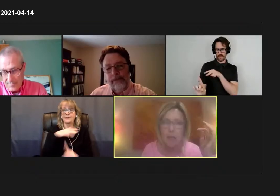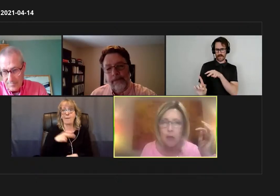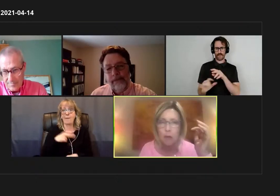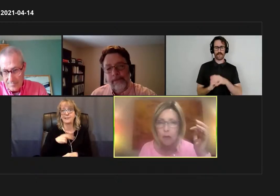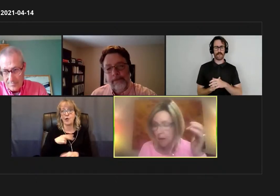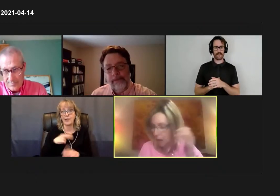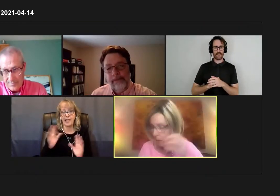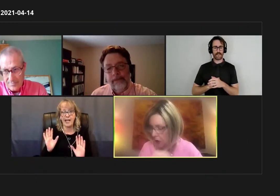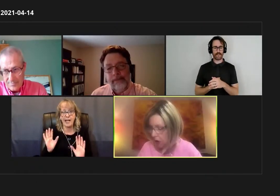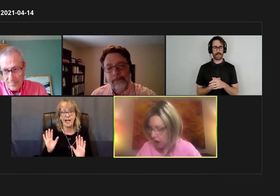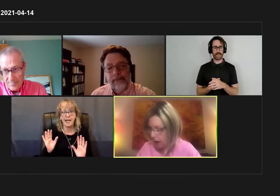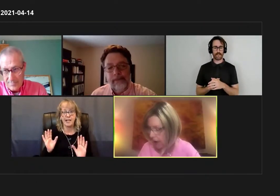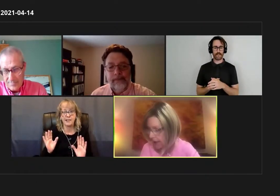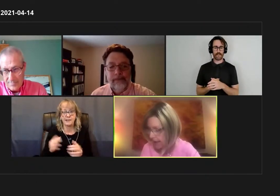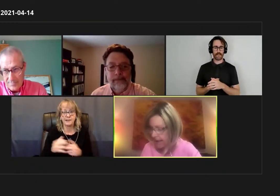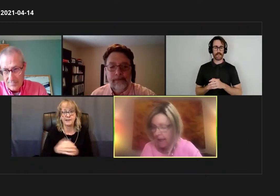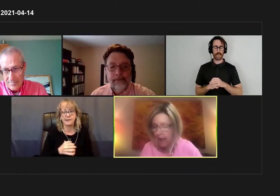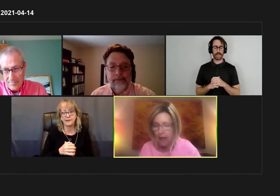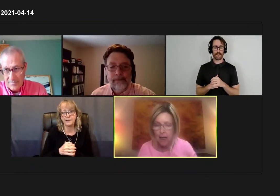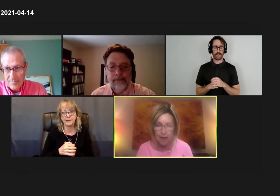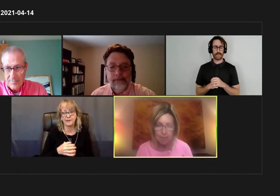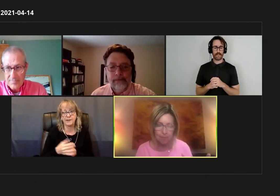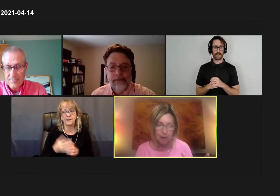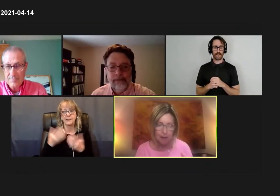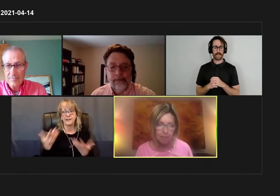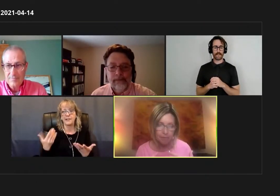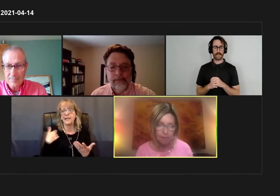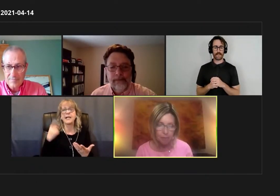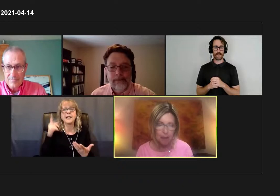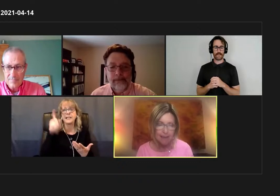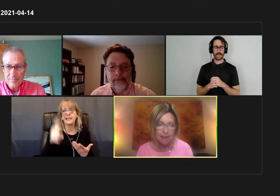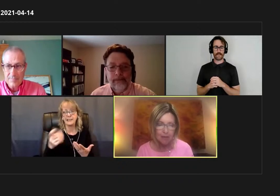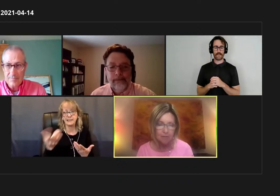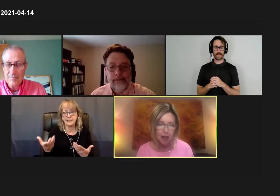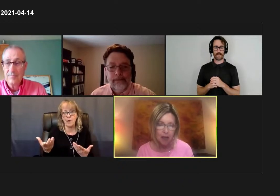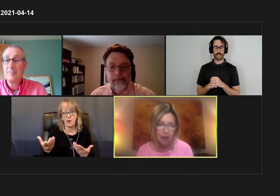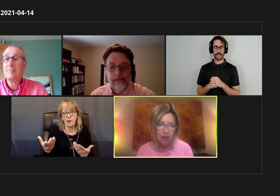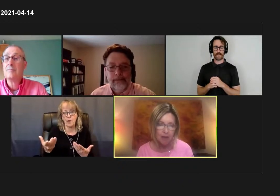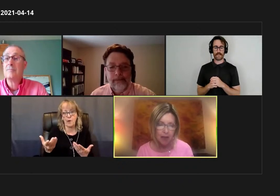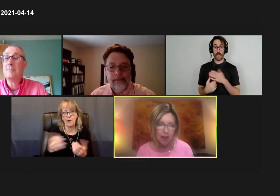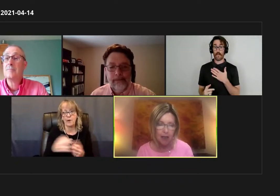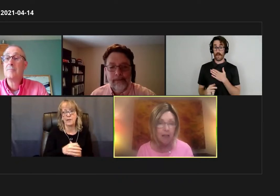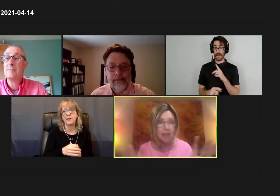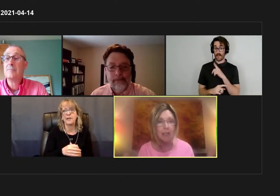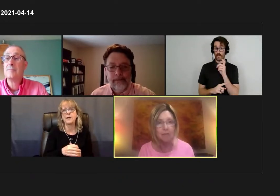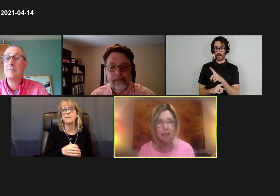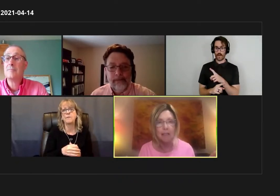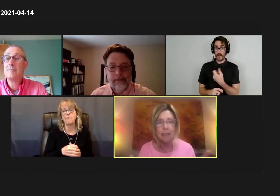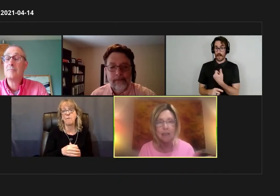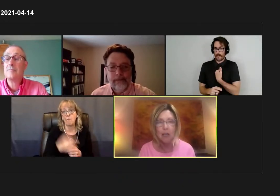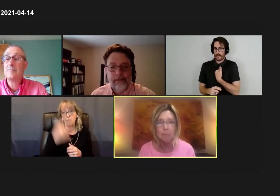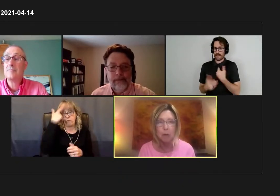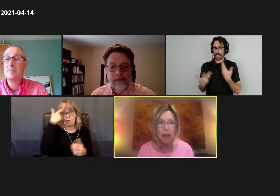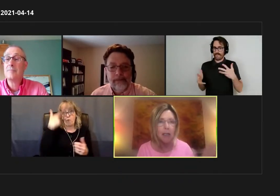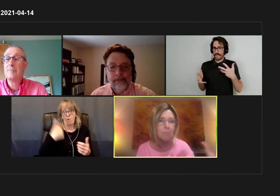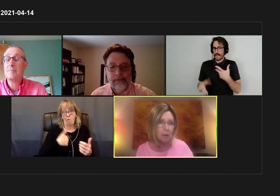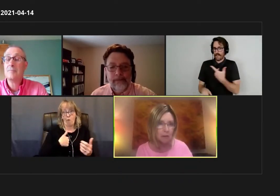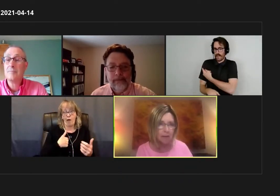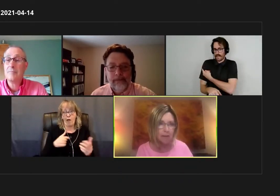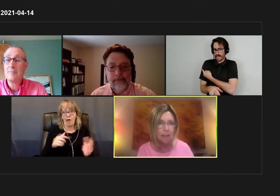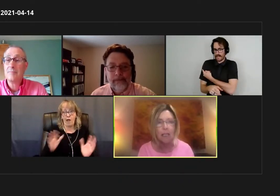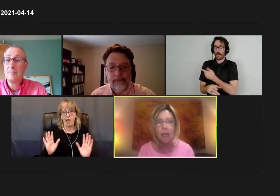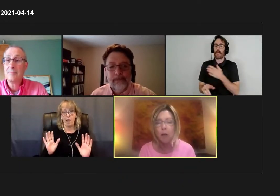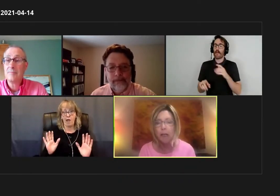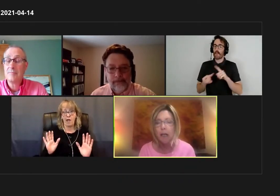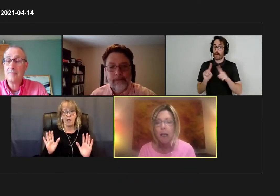And that question is, for myself, I haven't had a vaccine yet, but I am on a